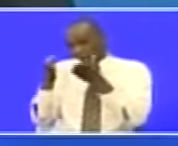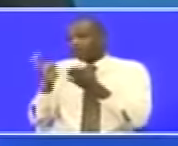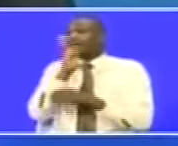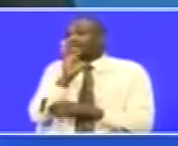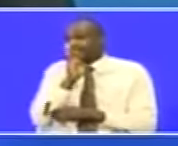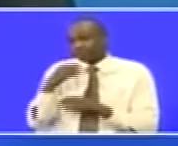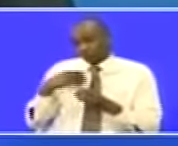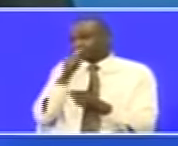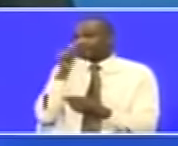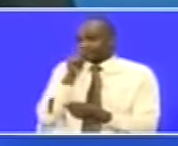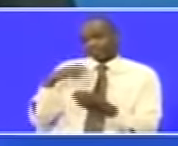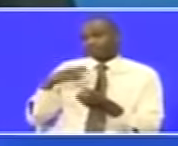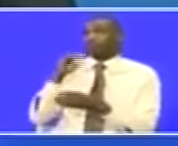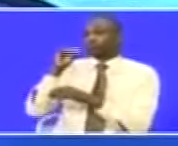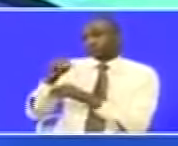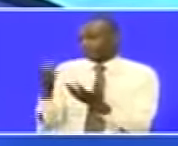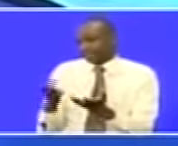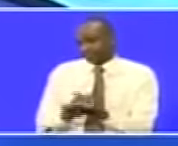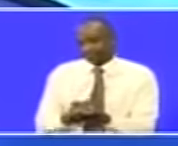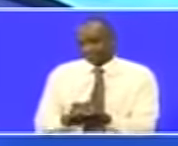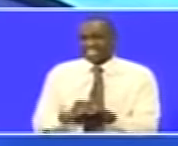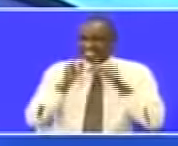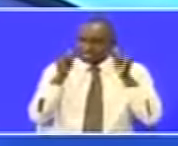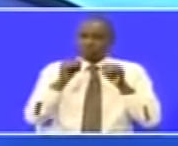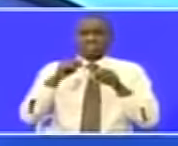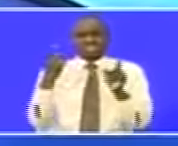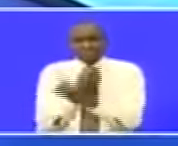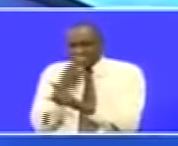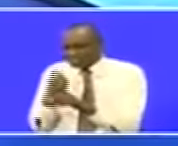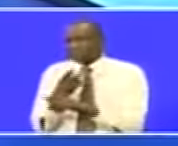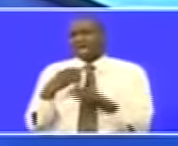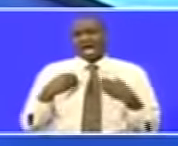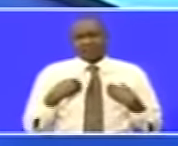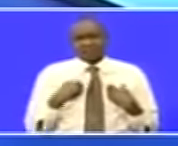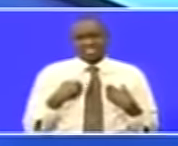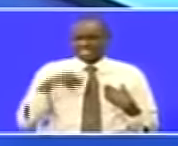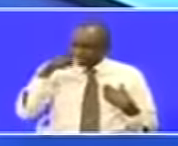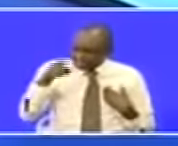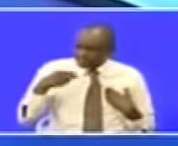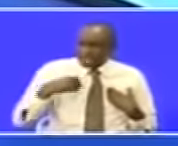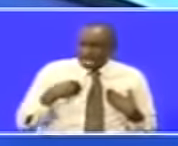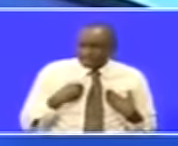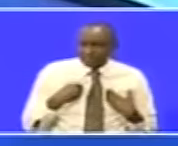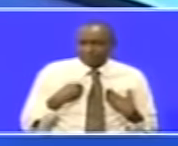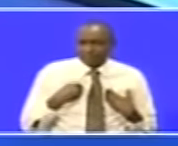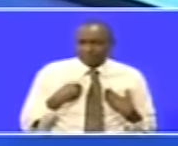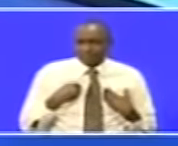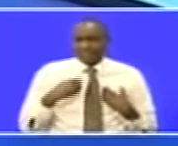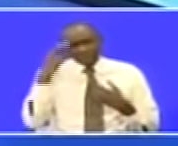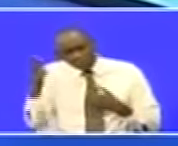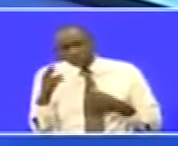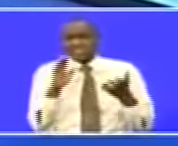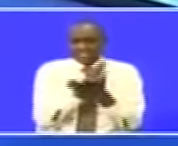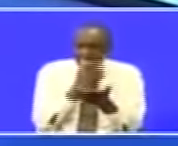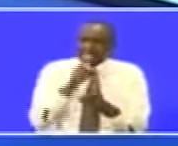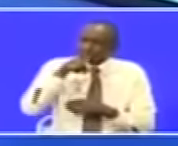to private investors. The newsrooms that he frequented ever so often to selflessly share his views